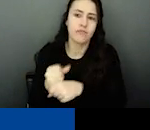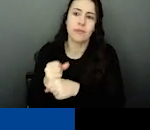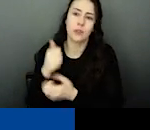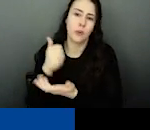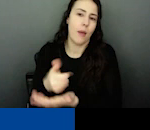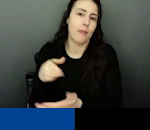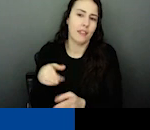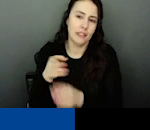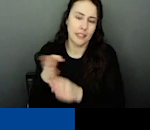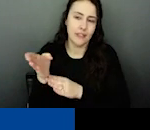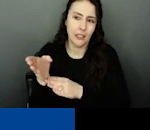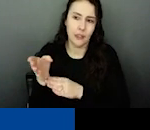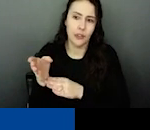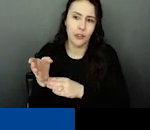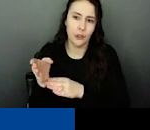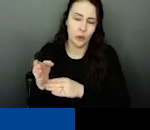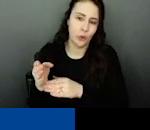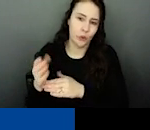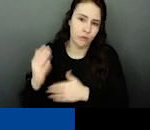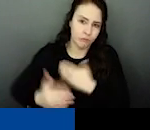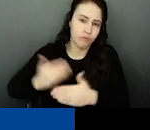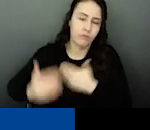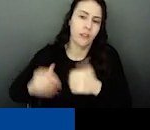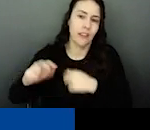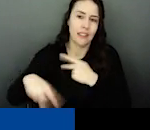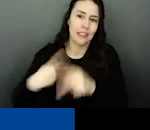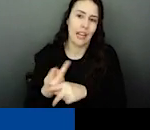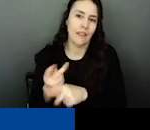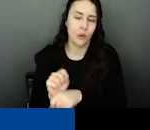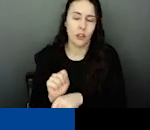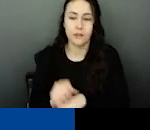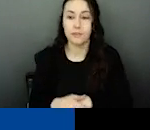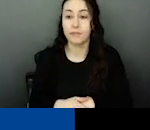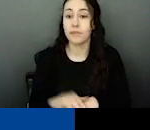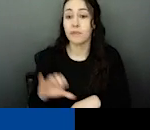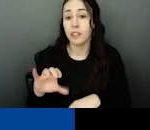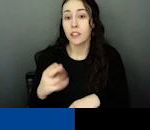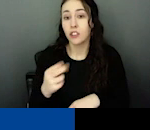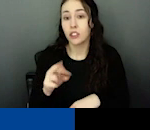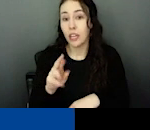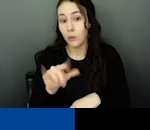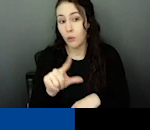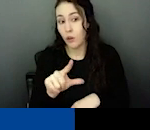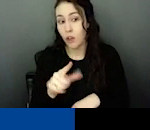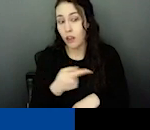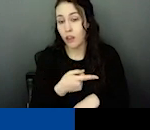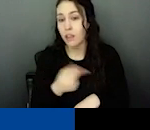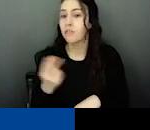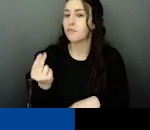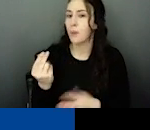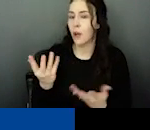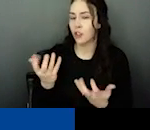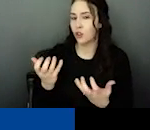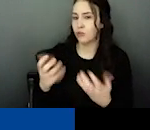field to get through this type of work. Cheryl? No, I just want to echo that Susie put it in